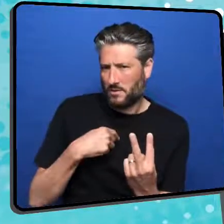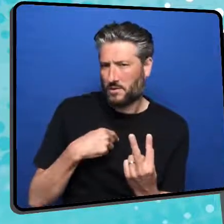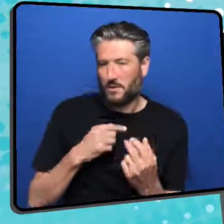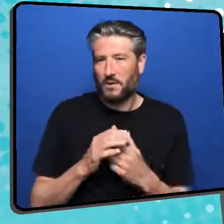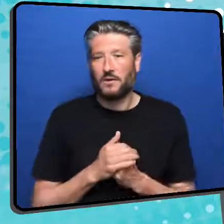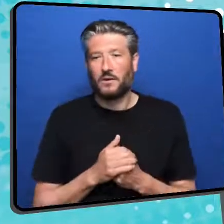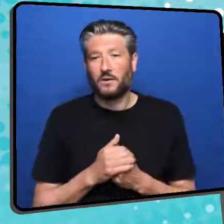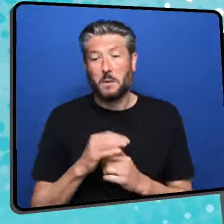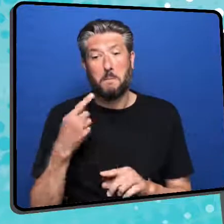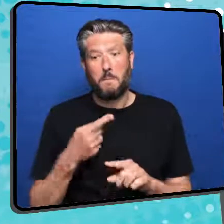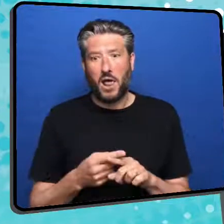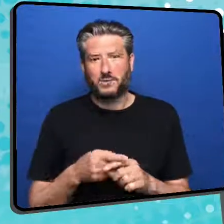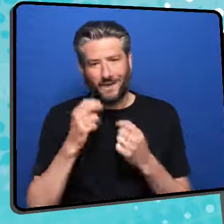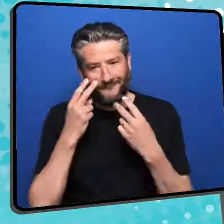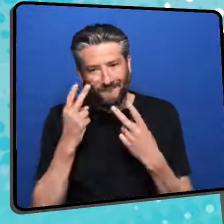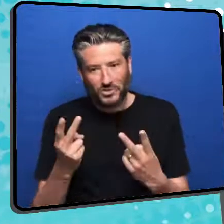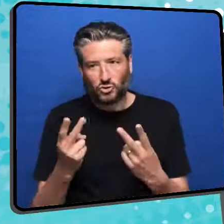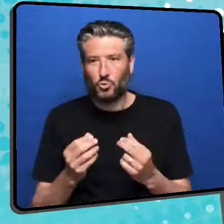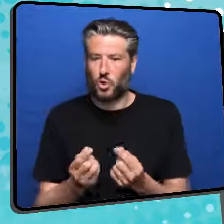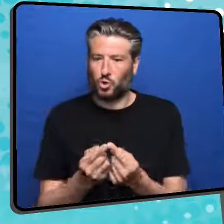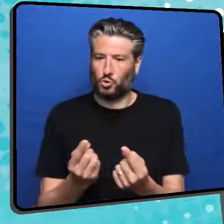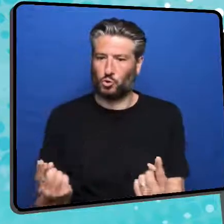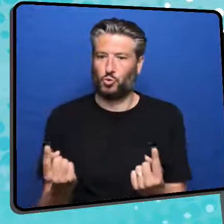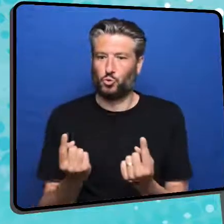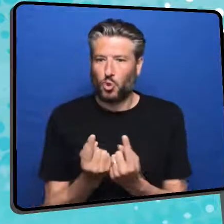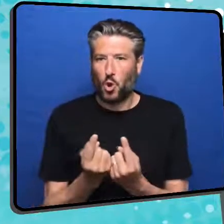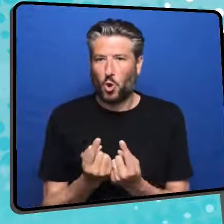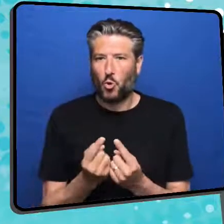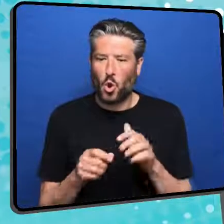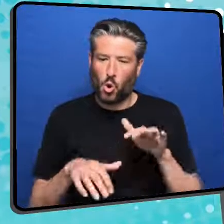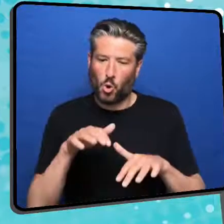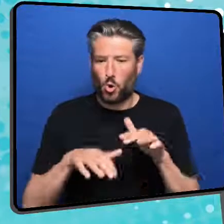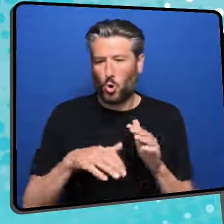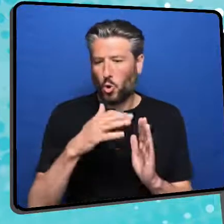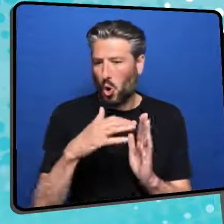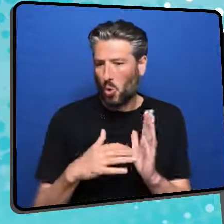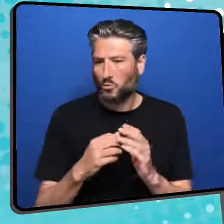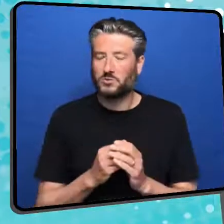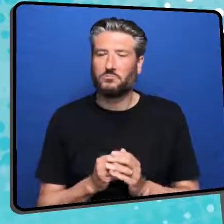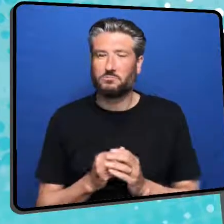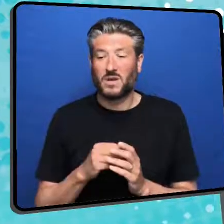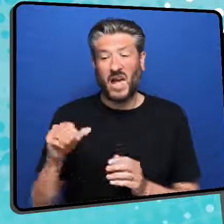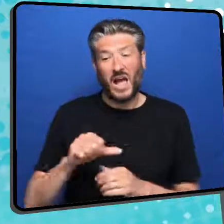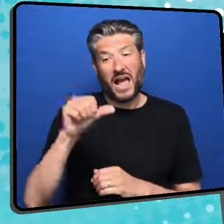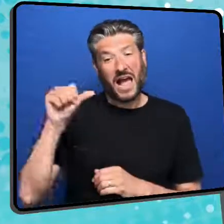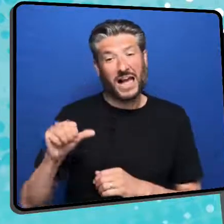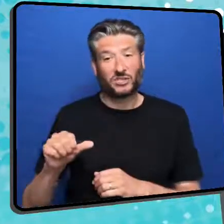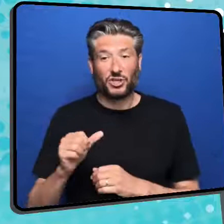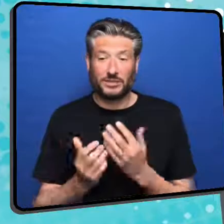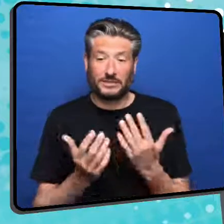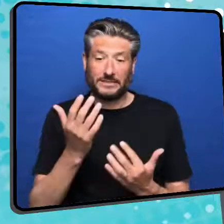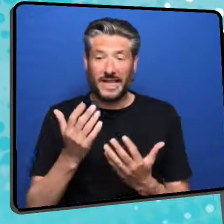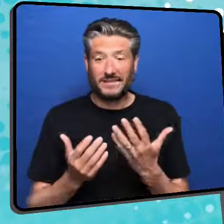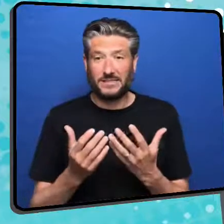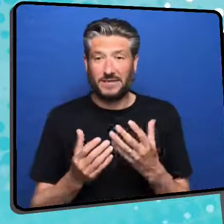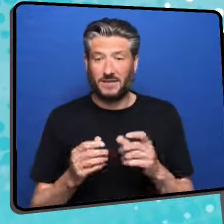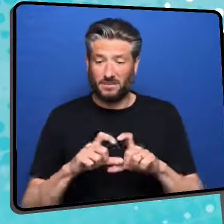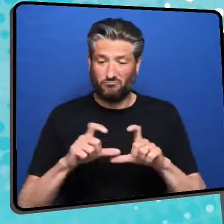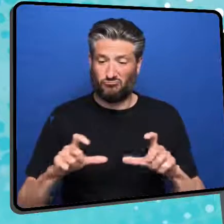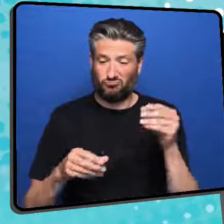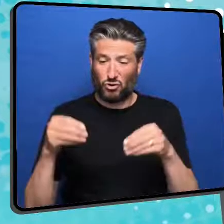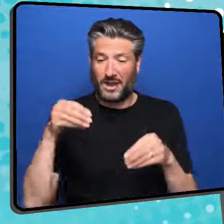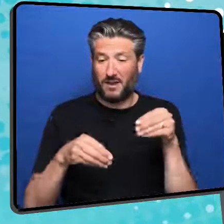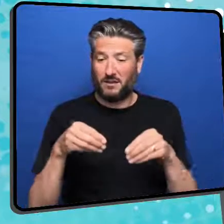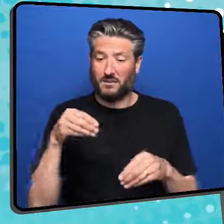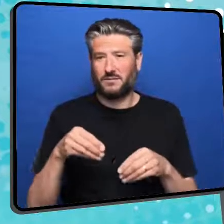Studio Code or on Azure Databricks itself directly. So that's also around 40%. And then the